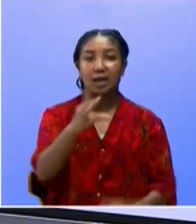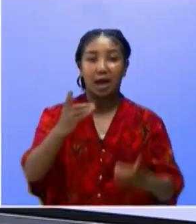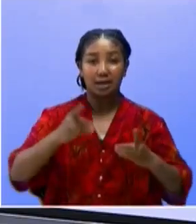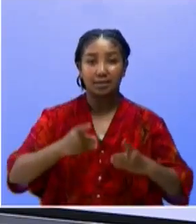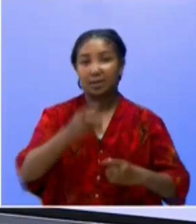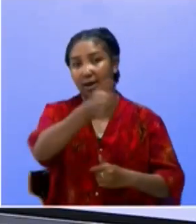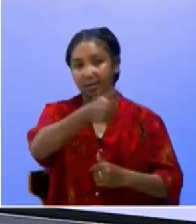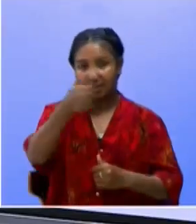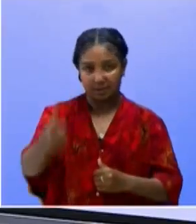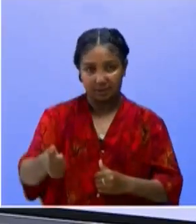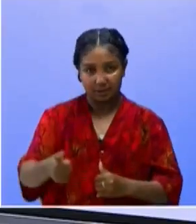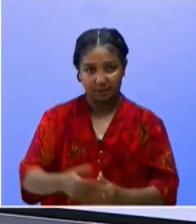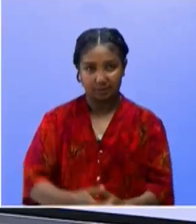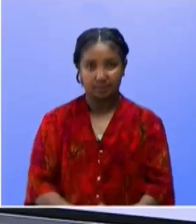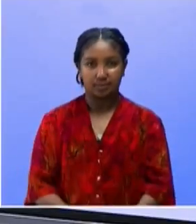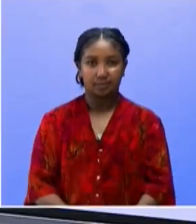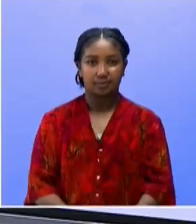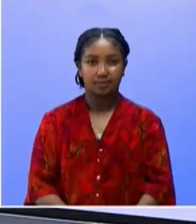in Addis.